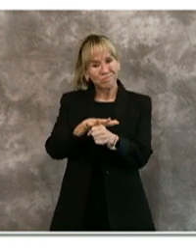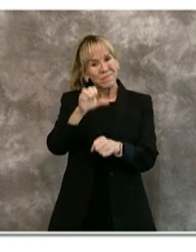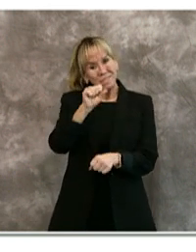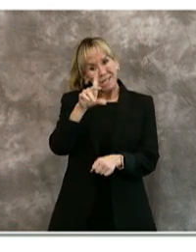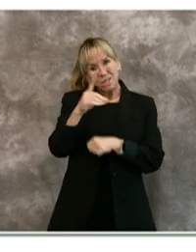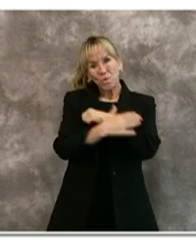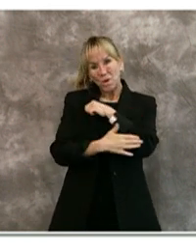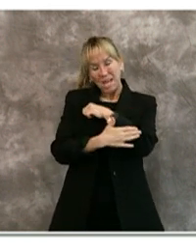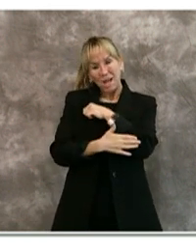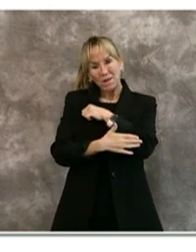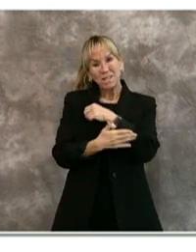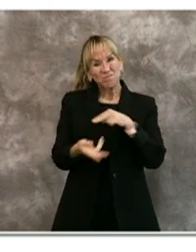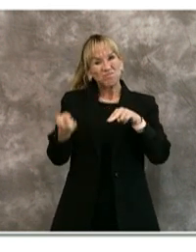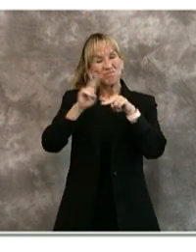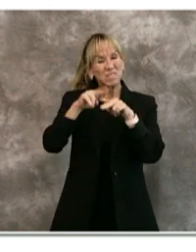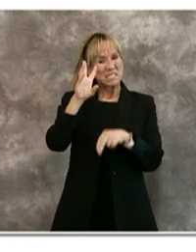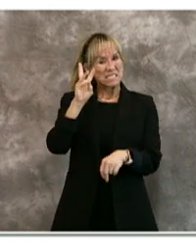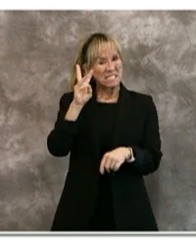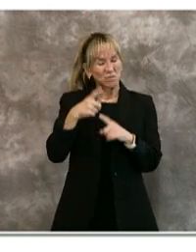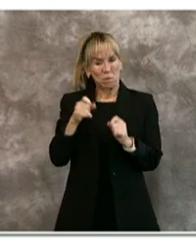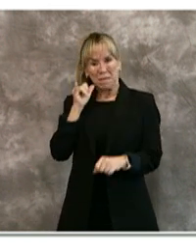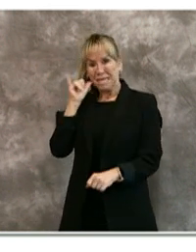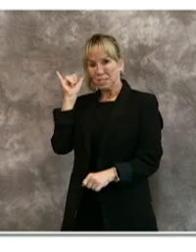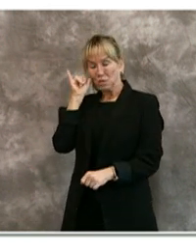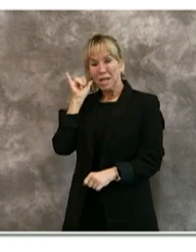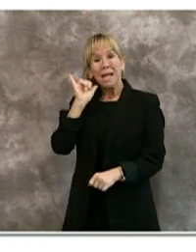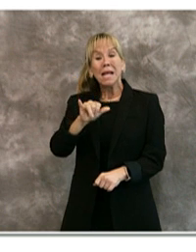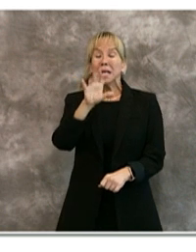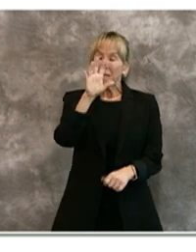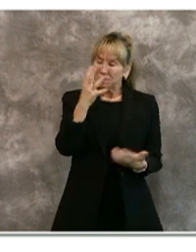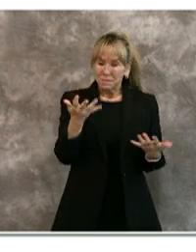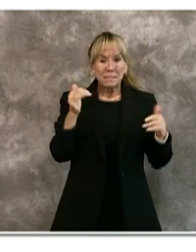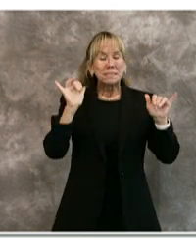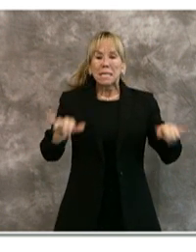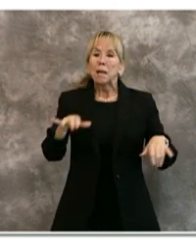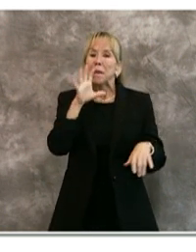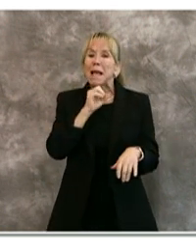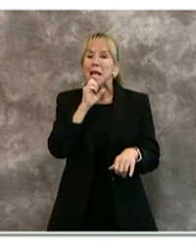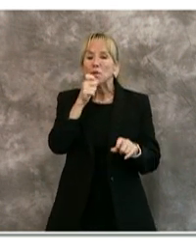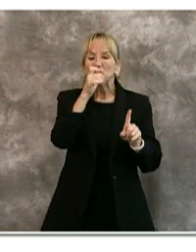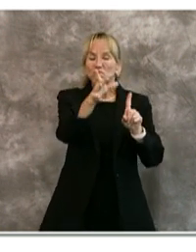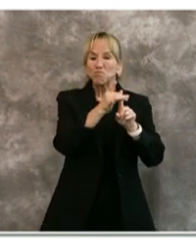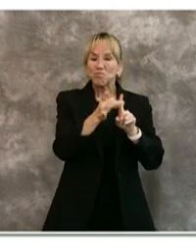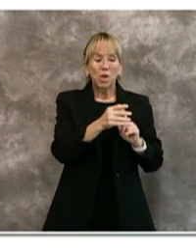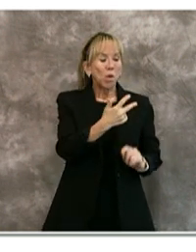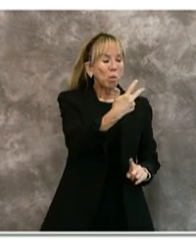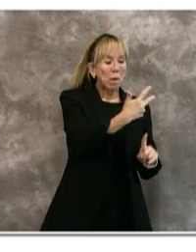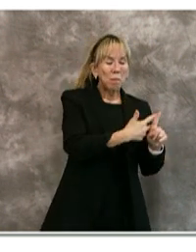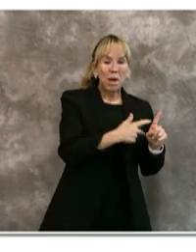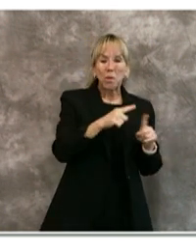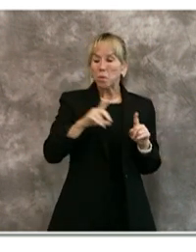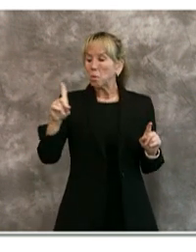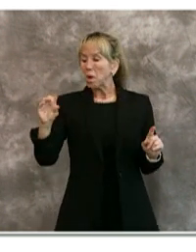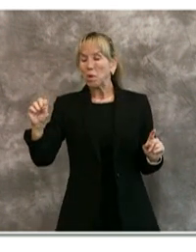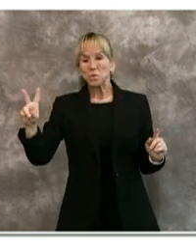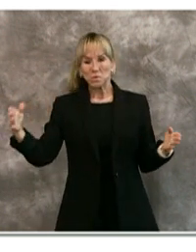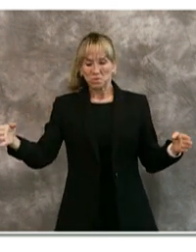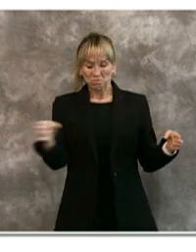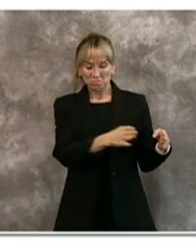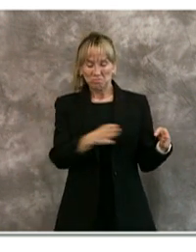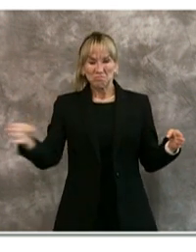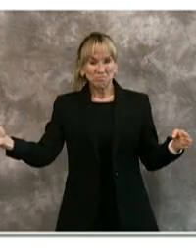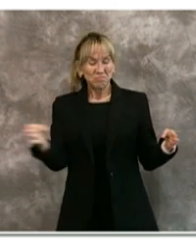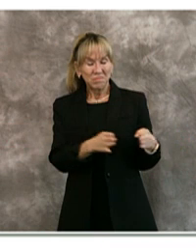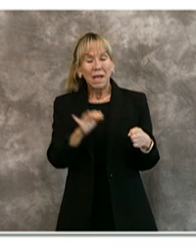new deaths reported since yesterday. The age range remains unchanged, 3 months to 102 years of age.